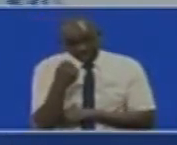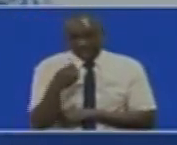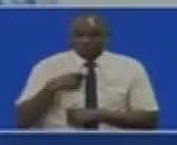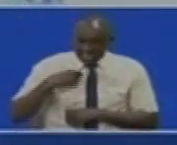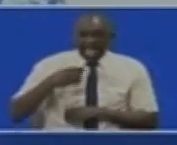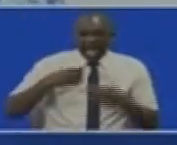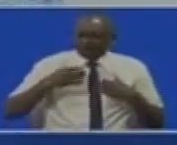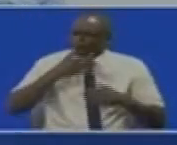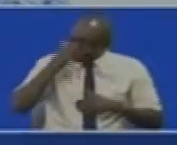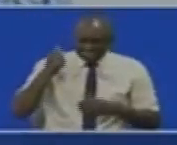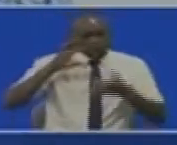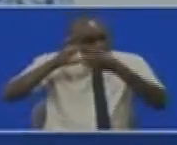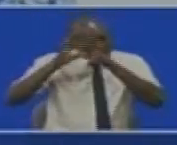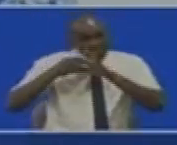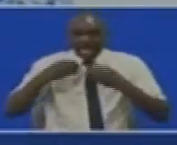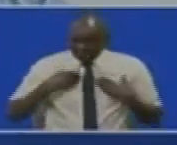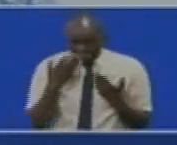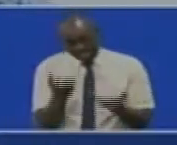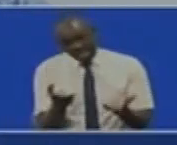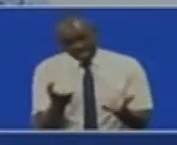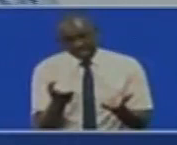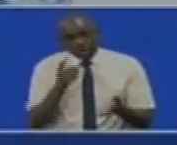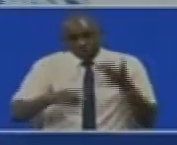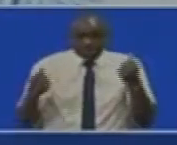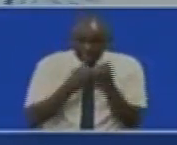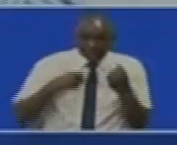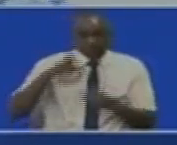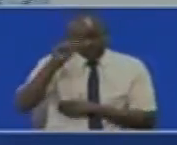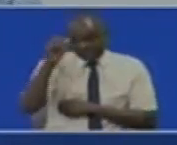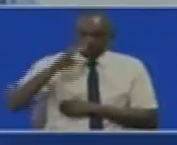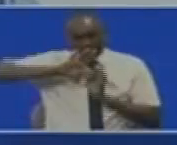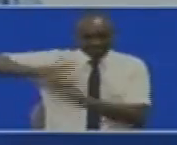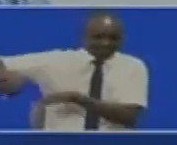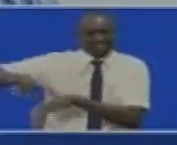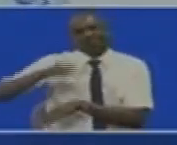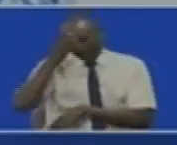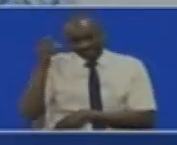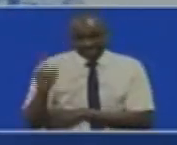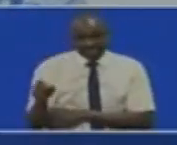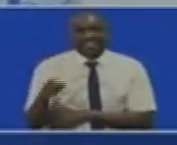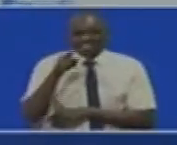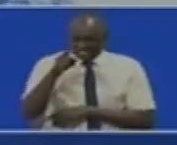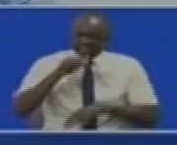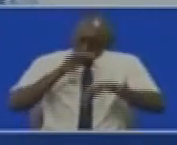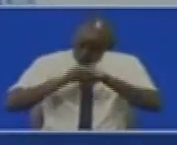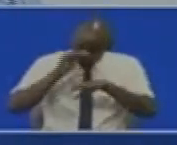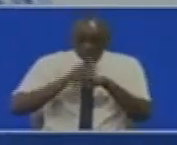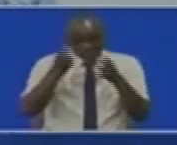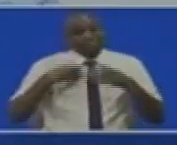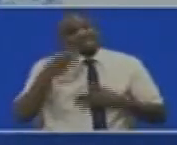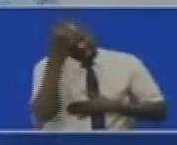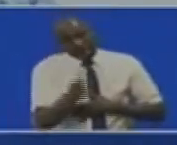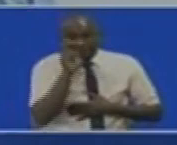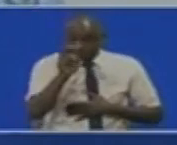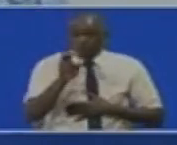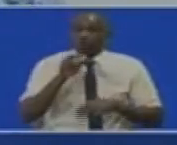the best ever Olympics performance. You remember what happened in Rio. Let's forget about the sideshows and everything. It was a good performance. I was there. I saw the